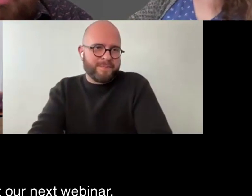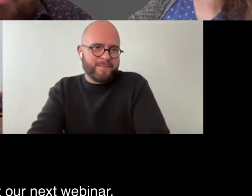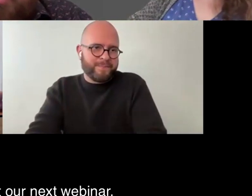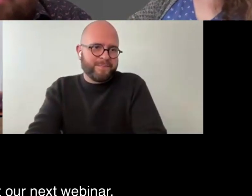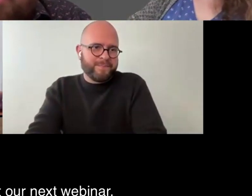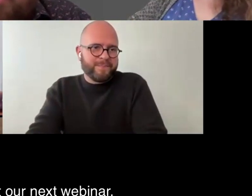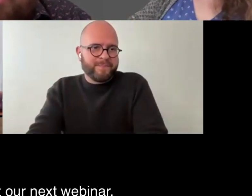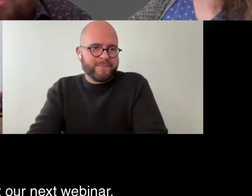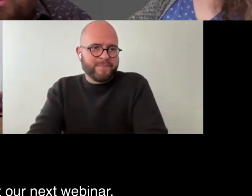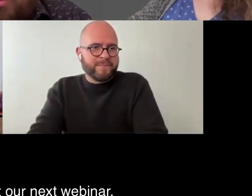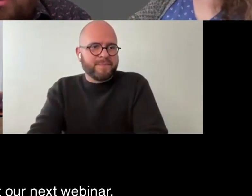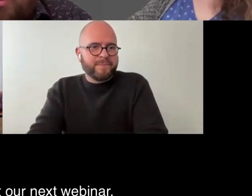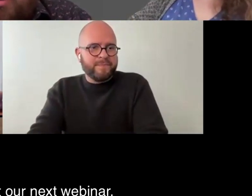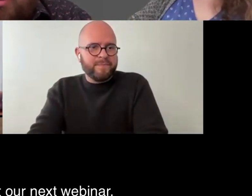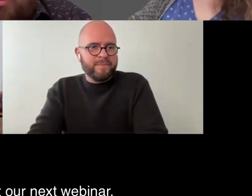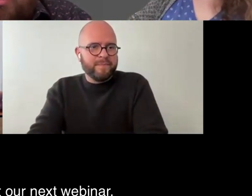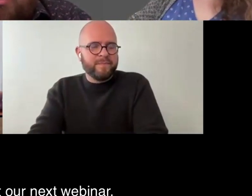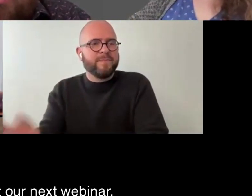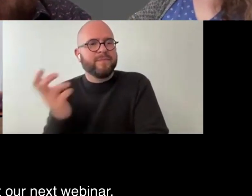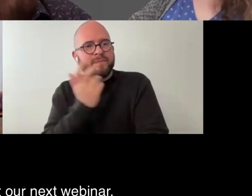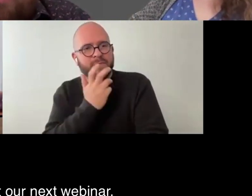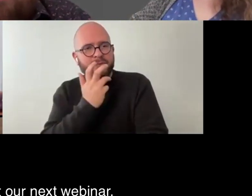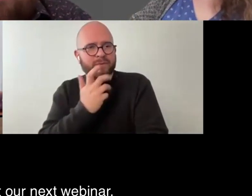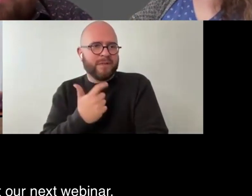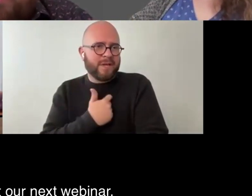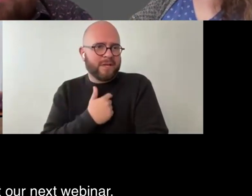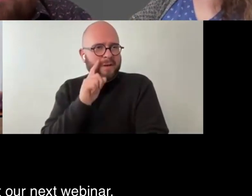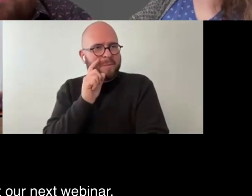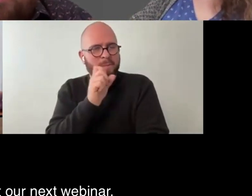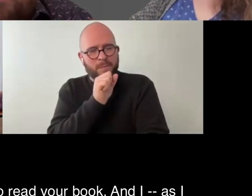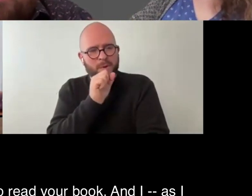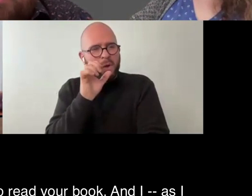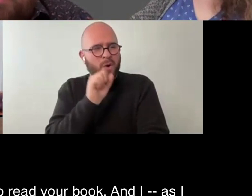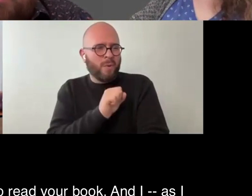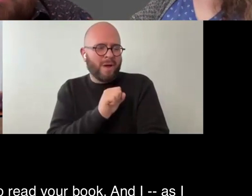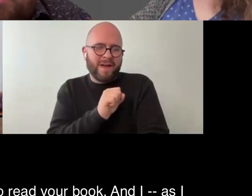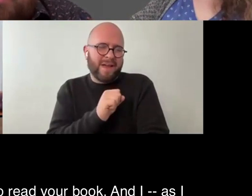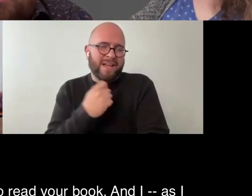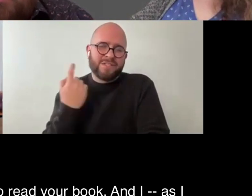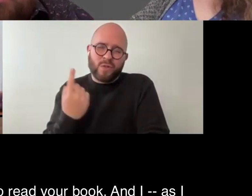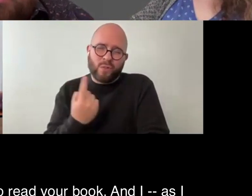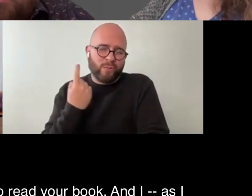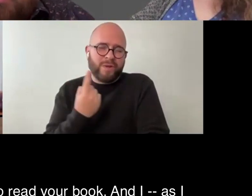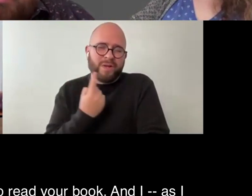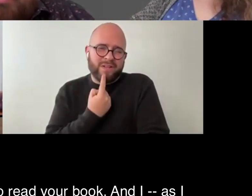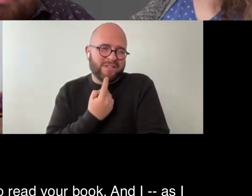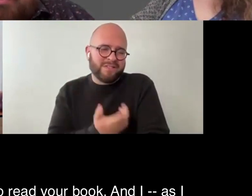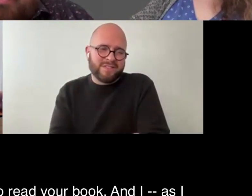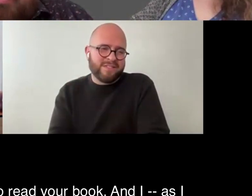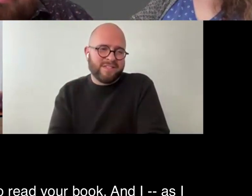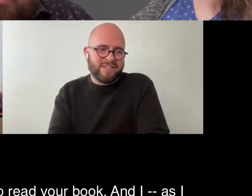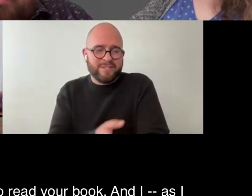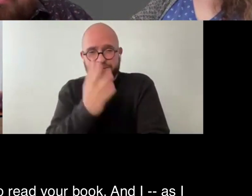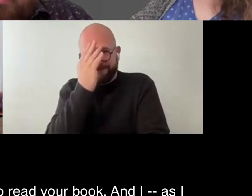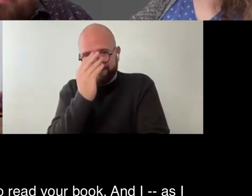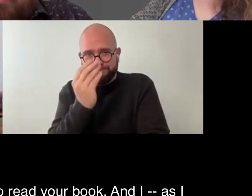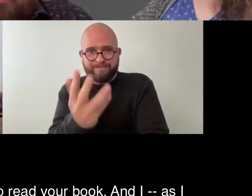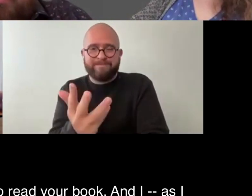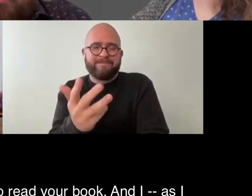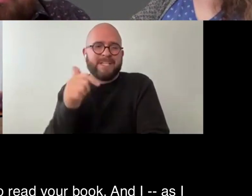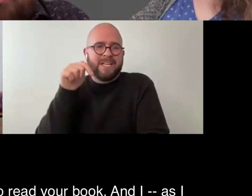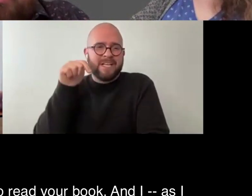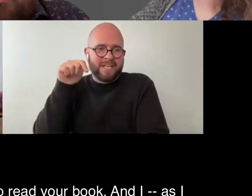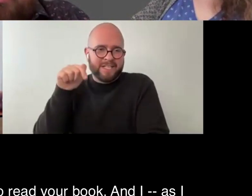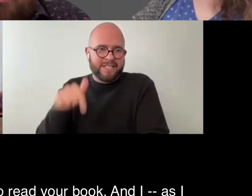Wow. I'm kind of blown away, as always. This is, by the way, this is how